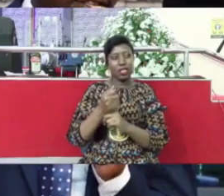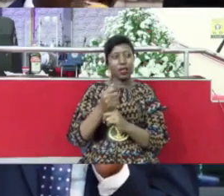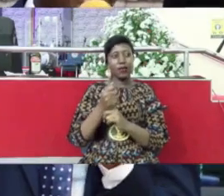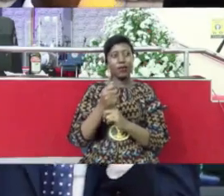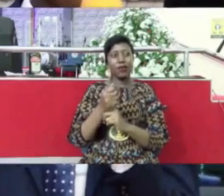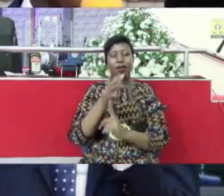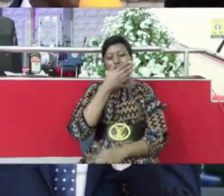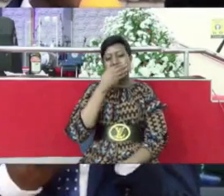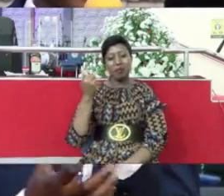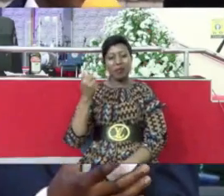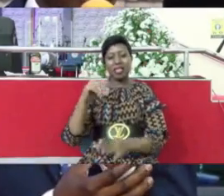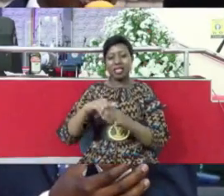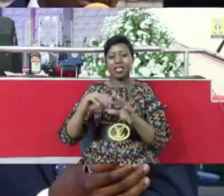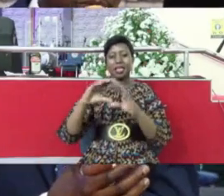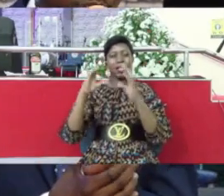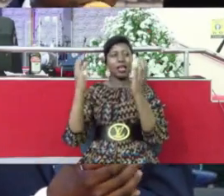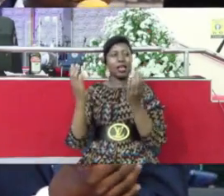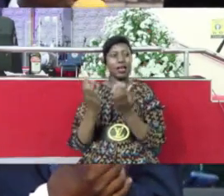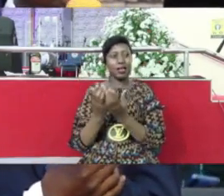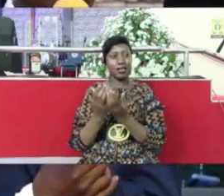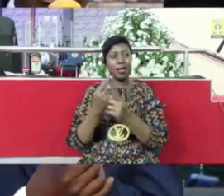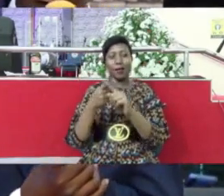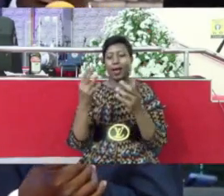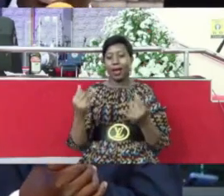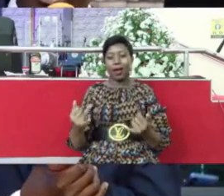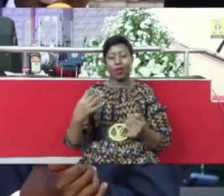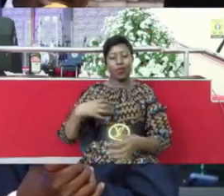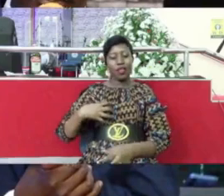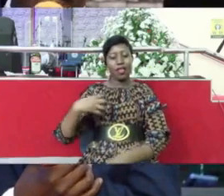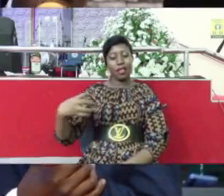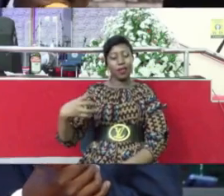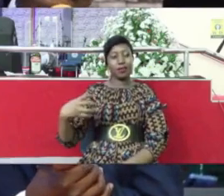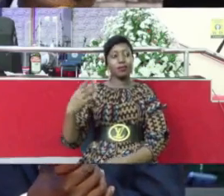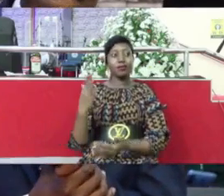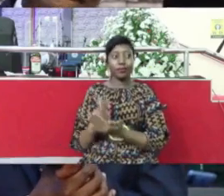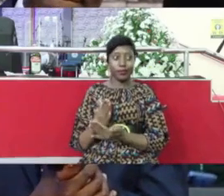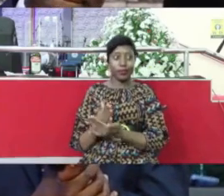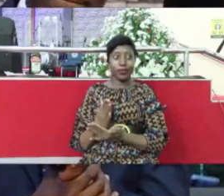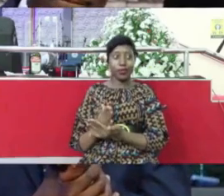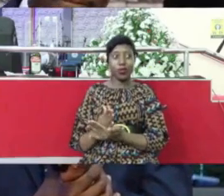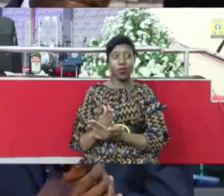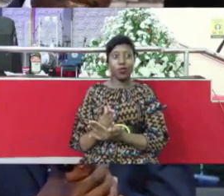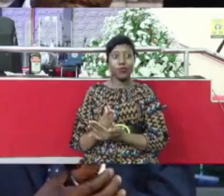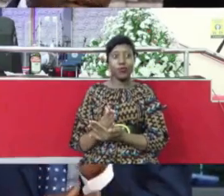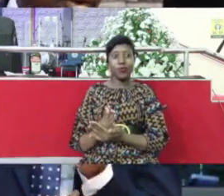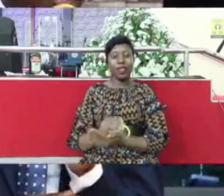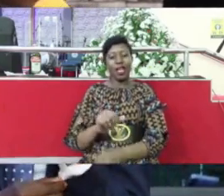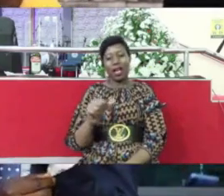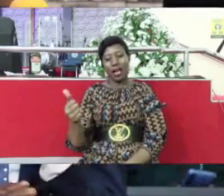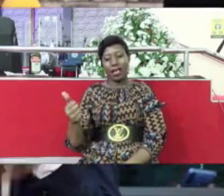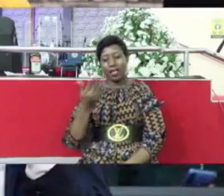city. Lakini wao ndio matajiri katika mji huu. There are some that got first class